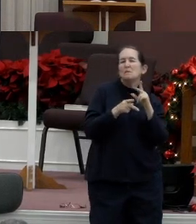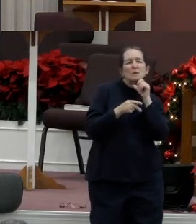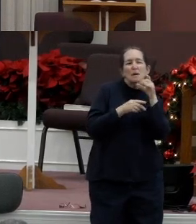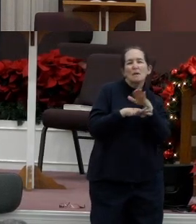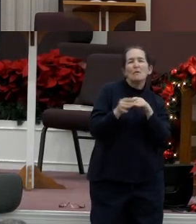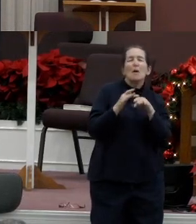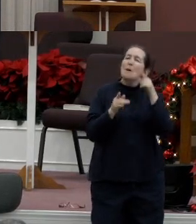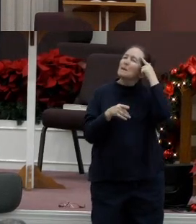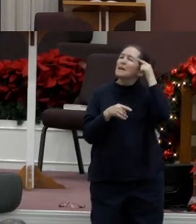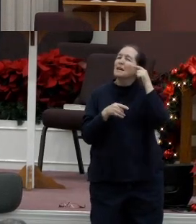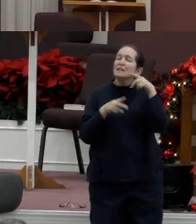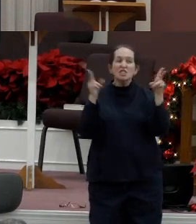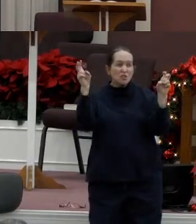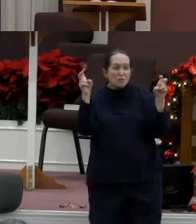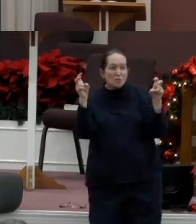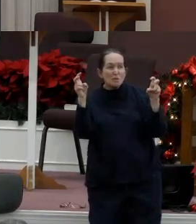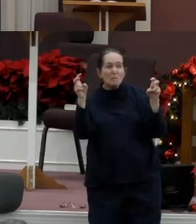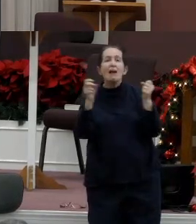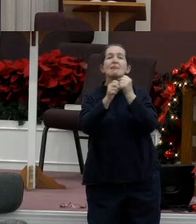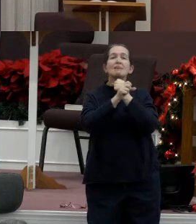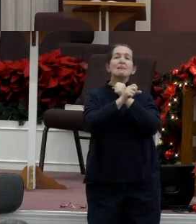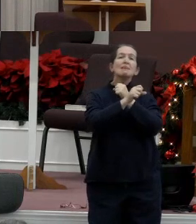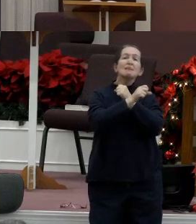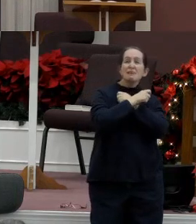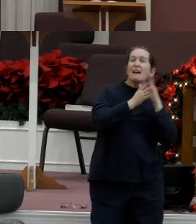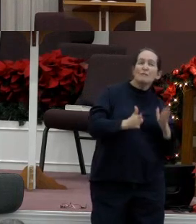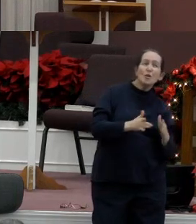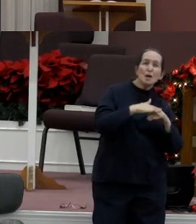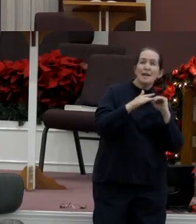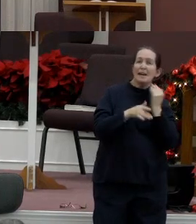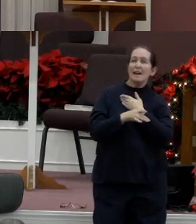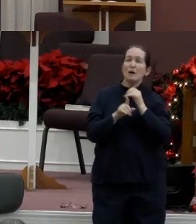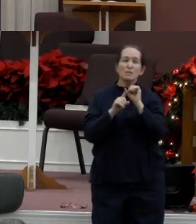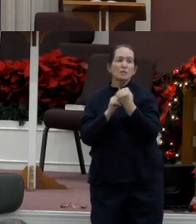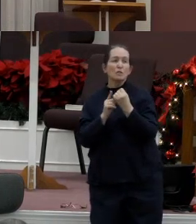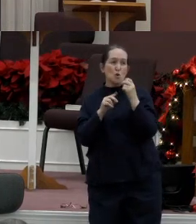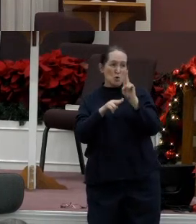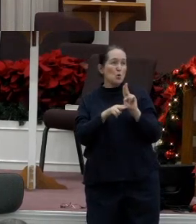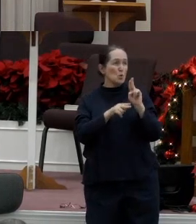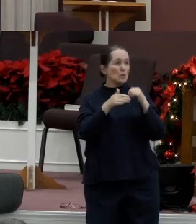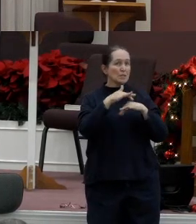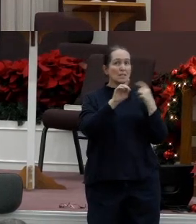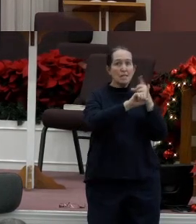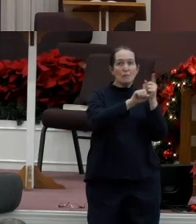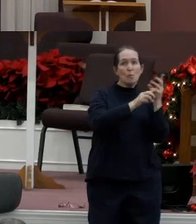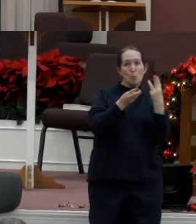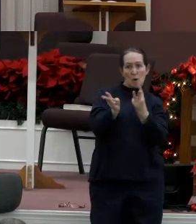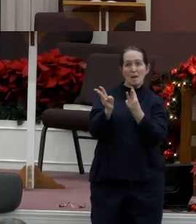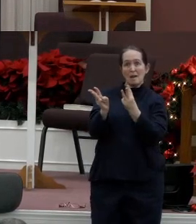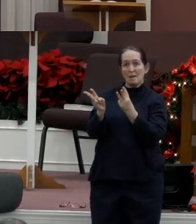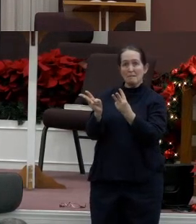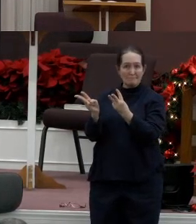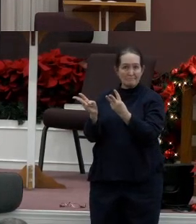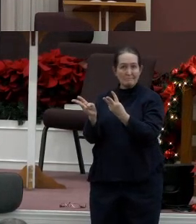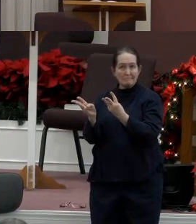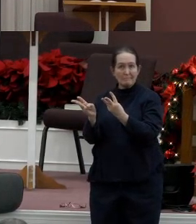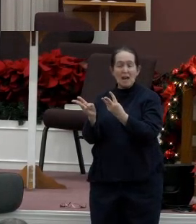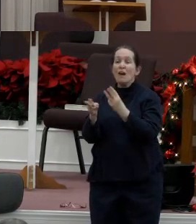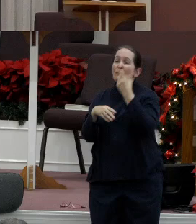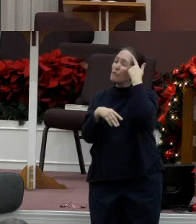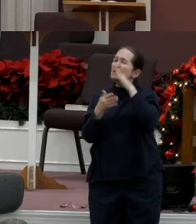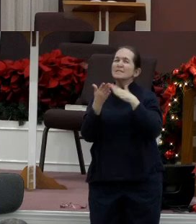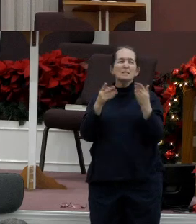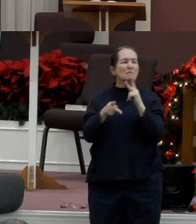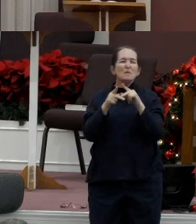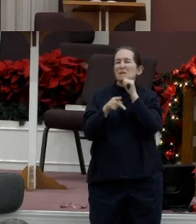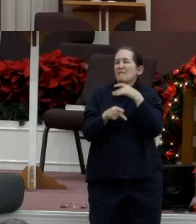that term lover in our society is used in a different way. And for some people, they just